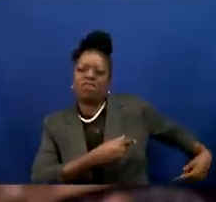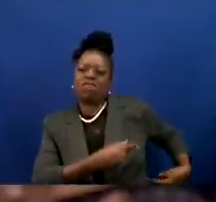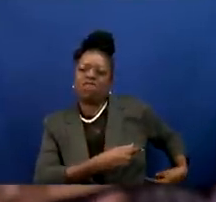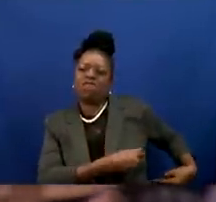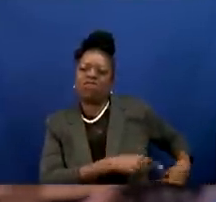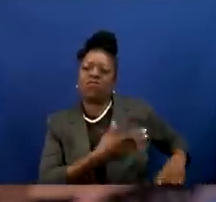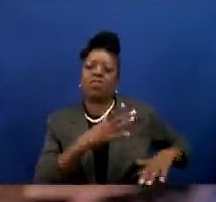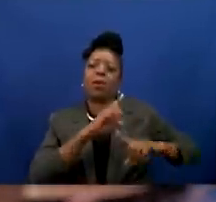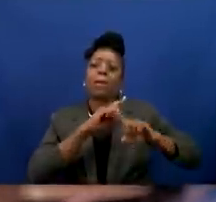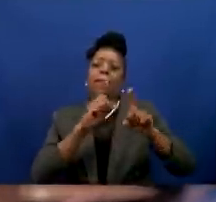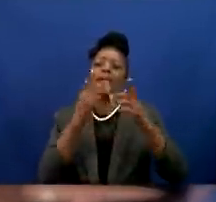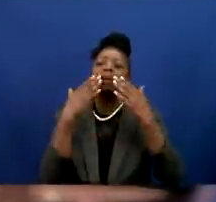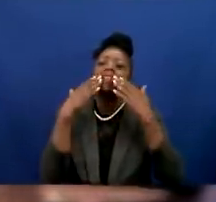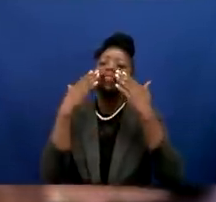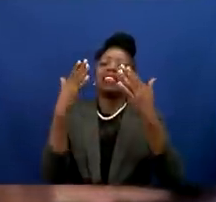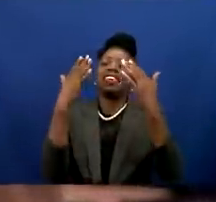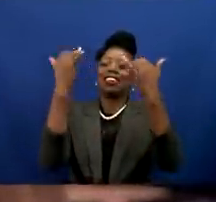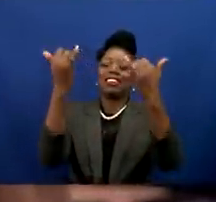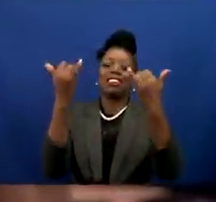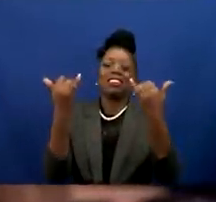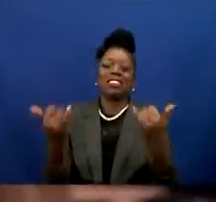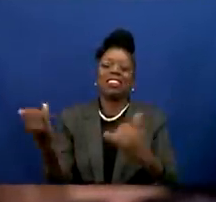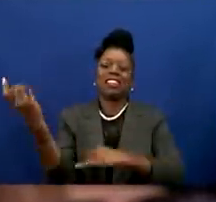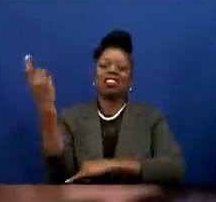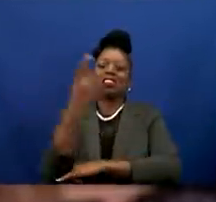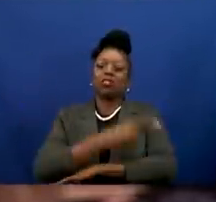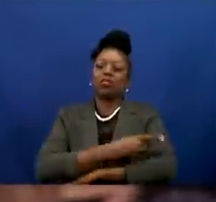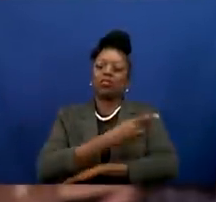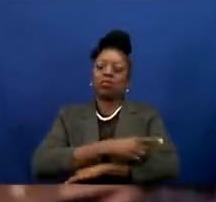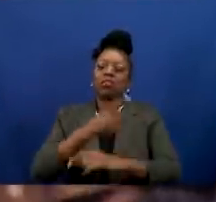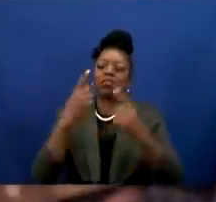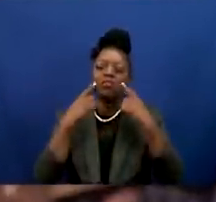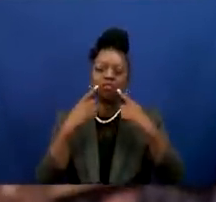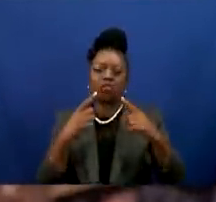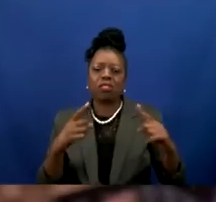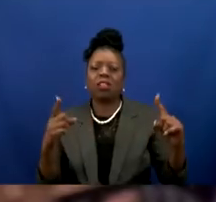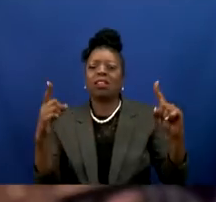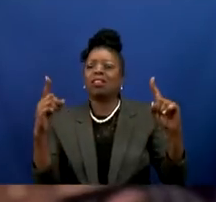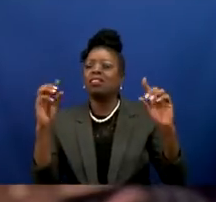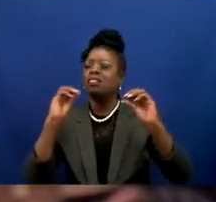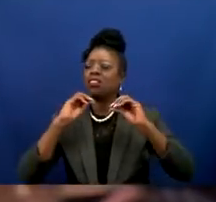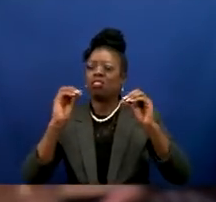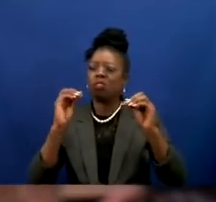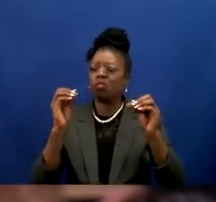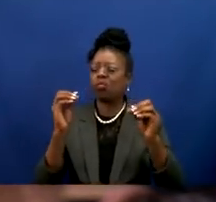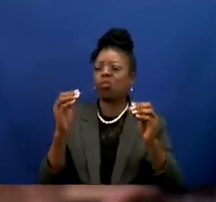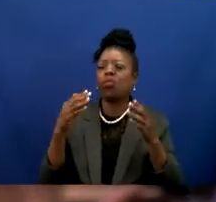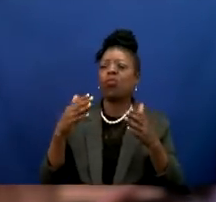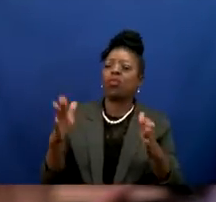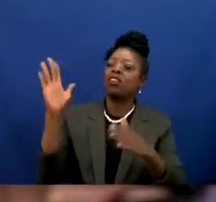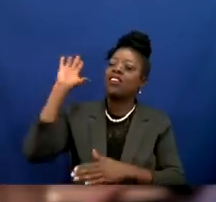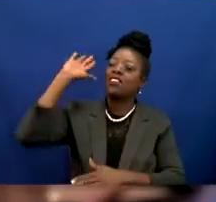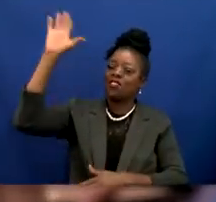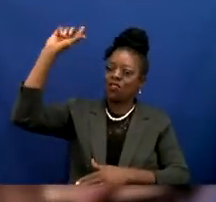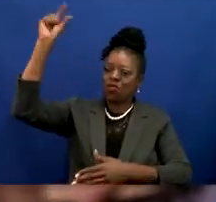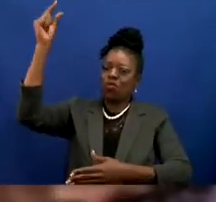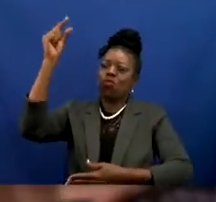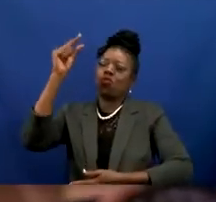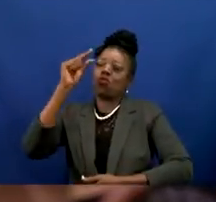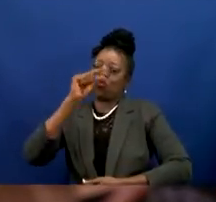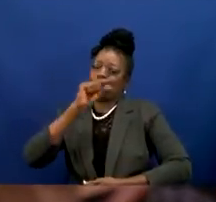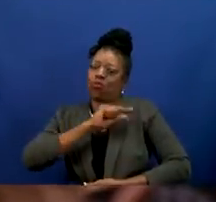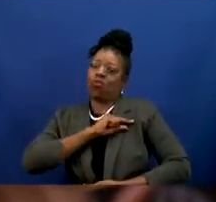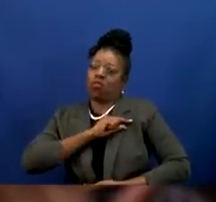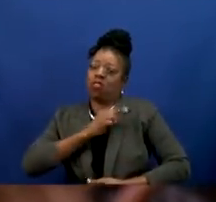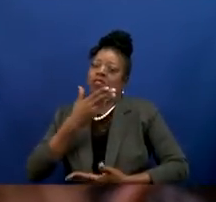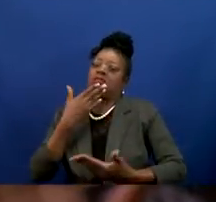today that you tell us in no uncertain terms that your grace is sufficient